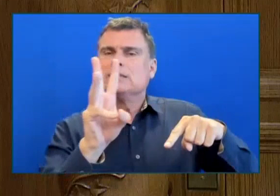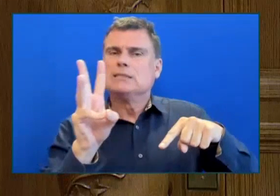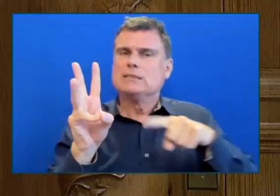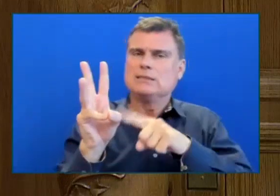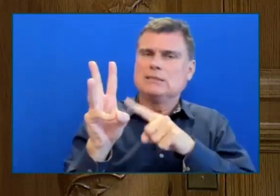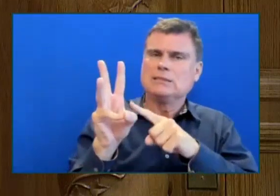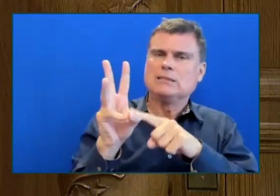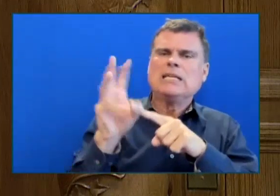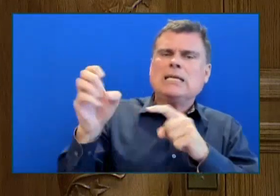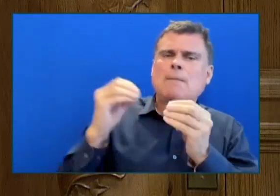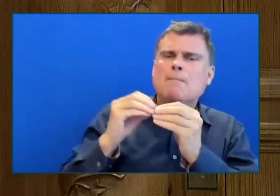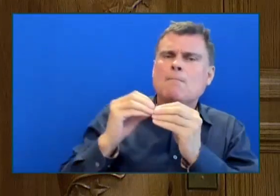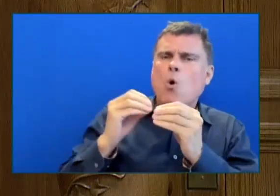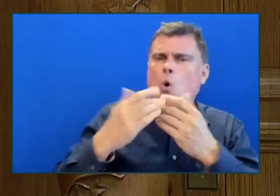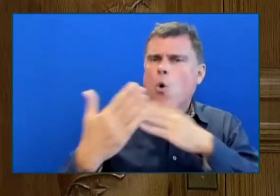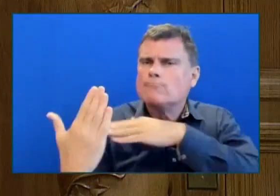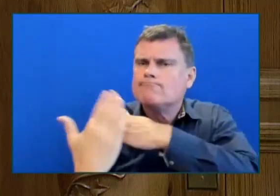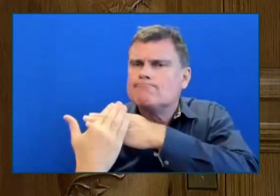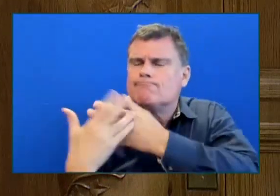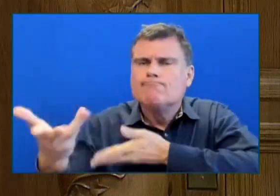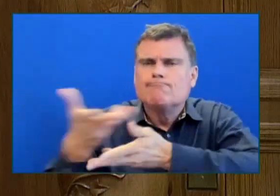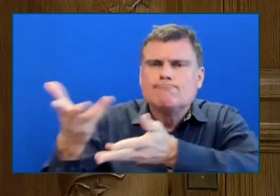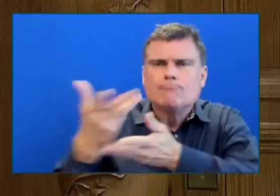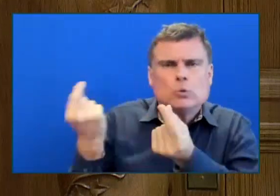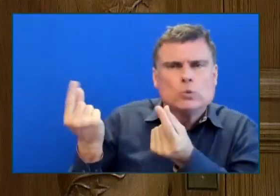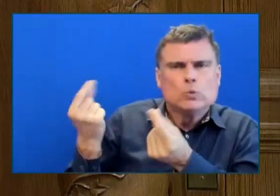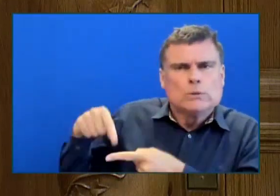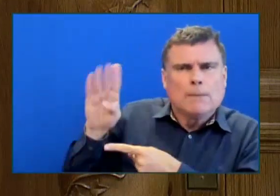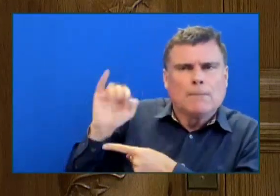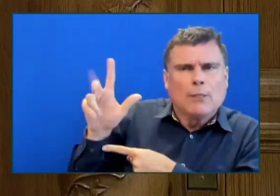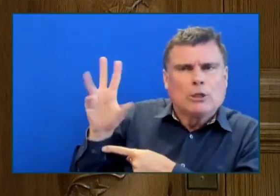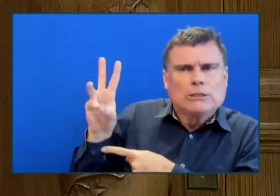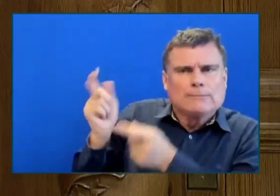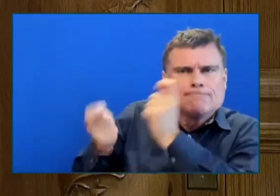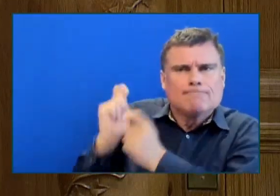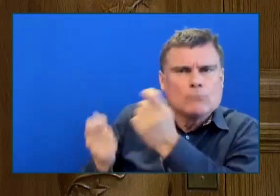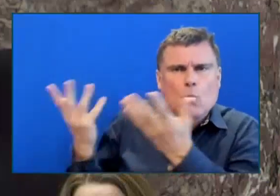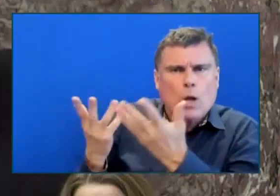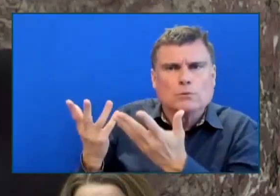Minister of Health. Well, thank you.